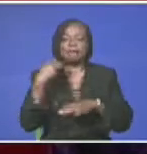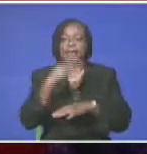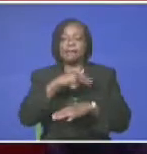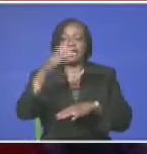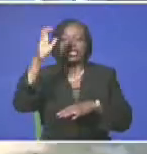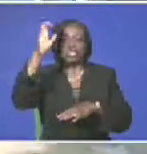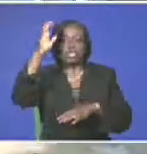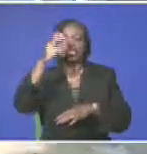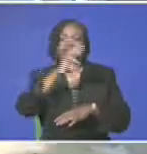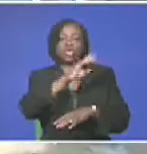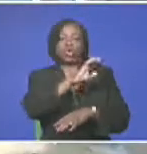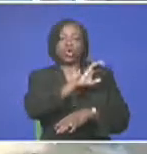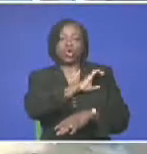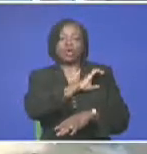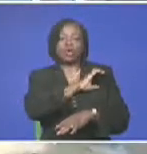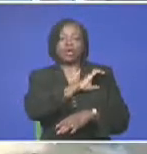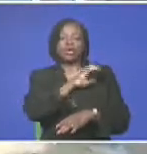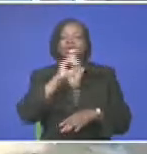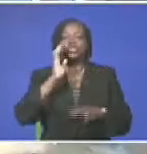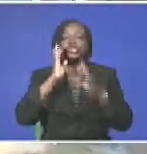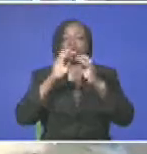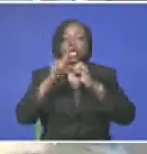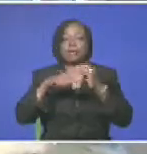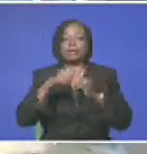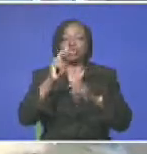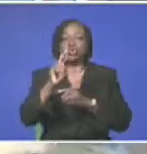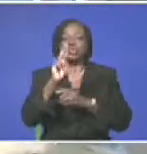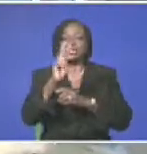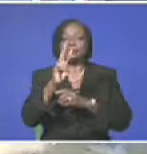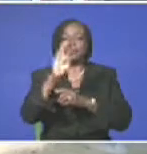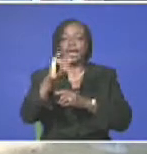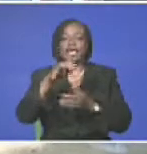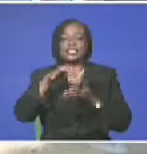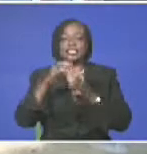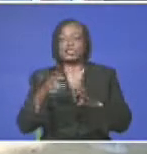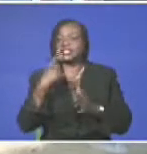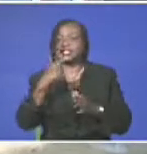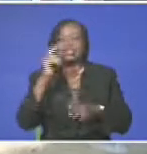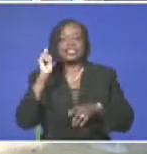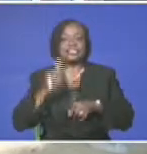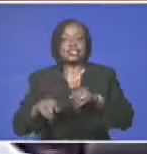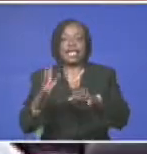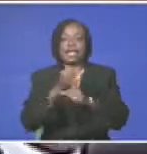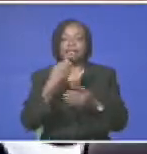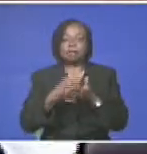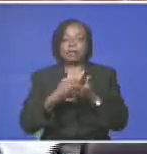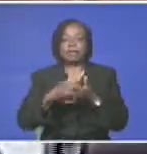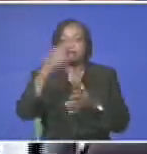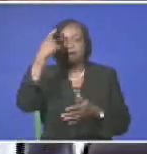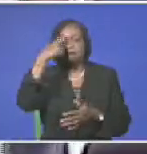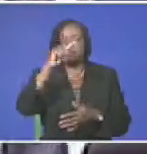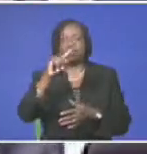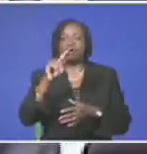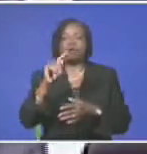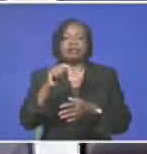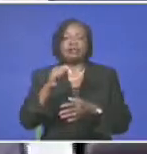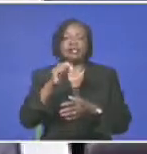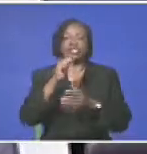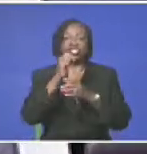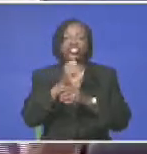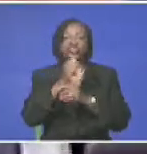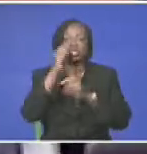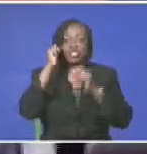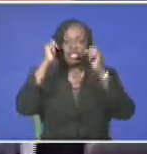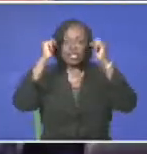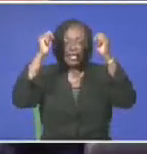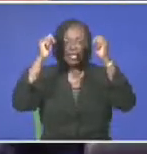the issue over UWI students being concerned that they have yet to receive money for tuition. Again, Lloyd clarified the situation as the